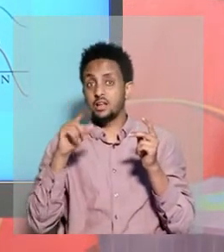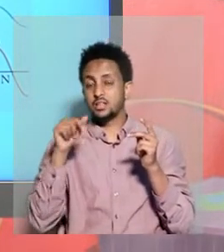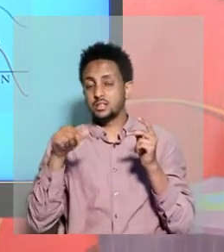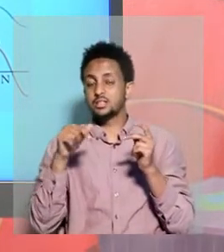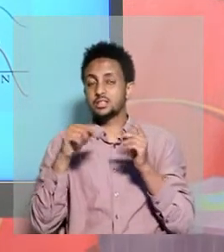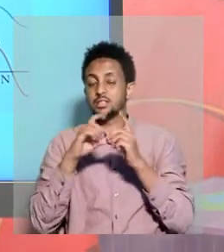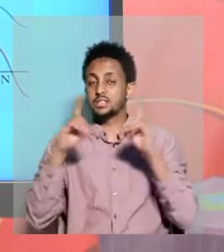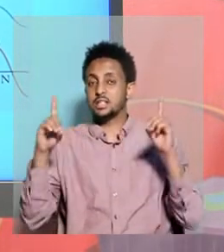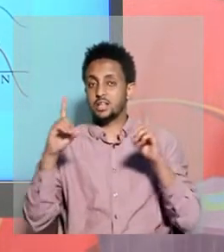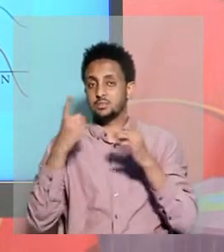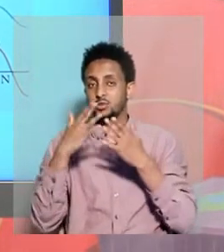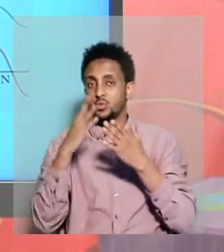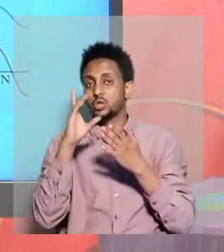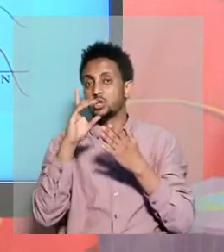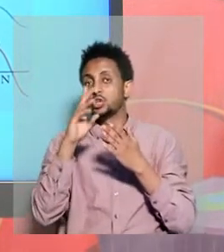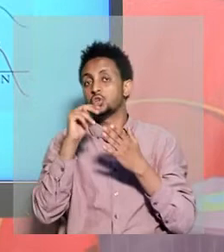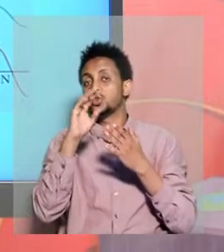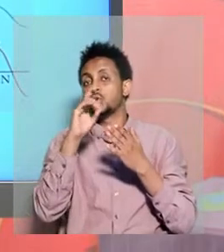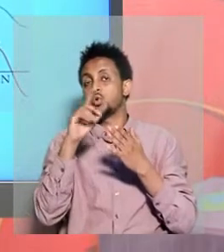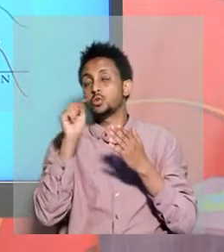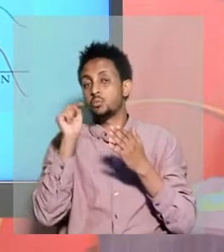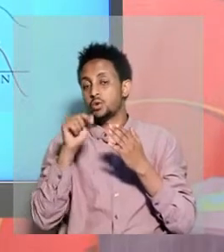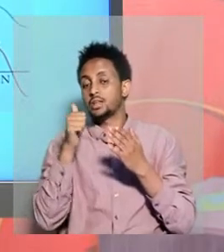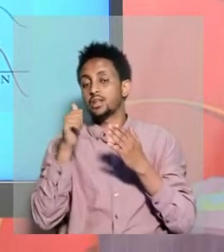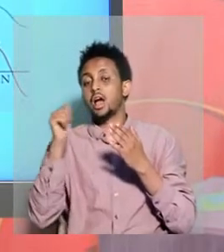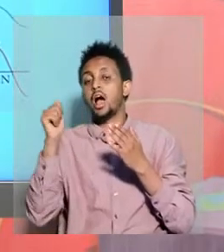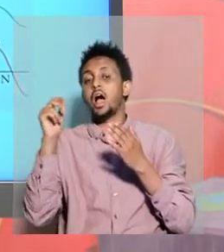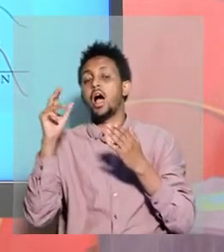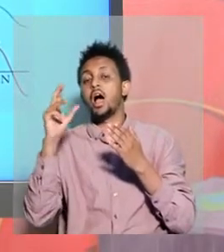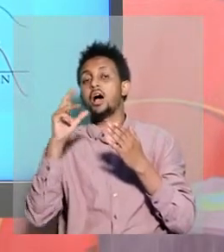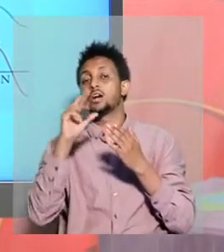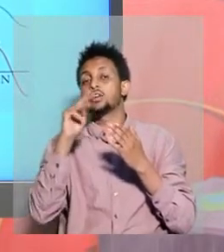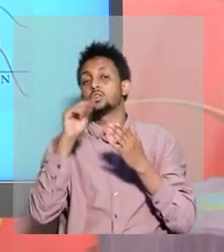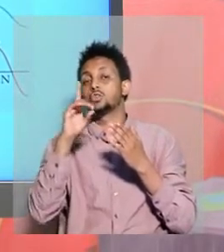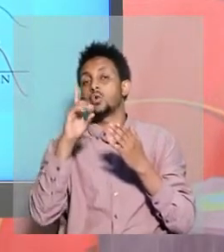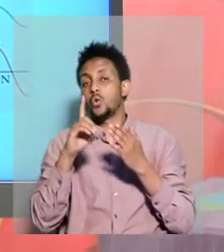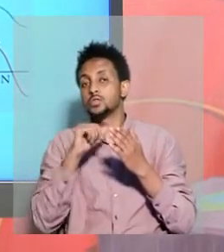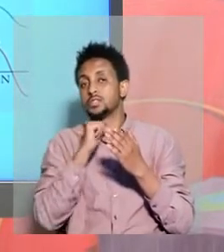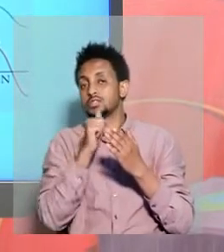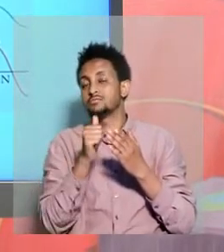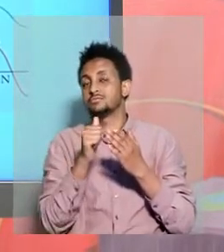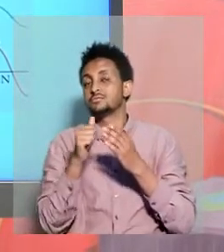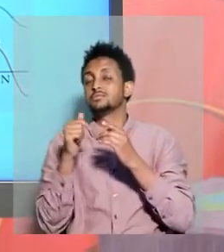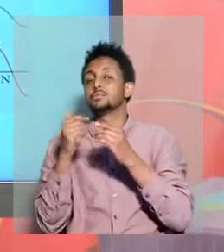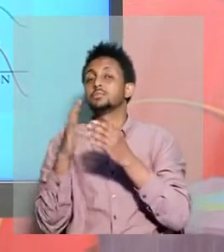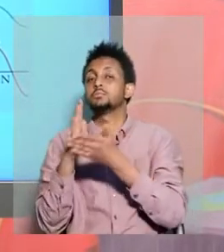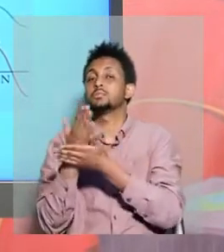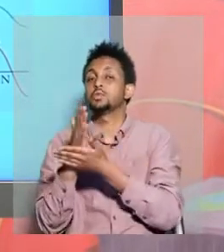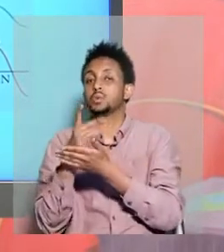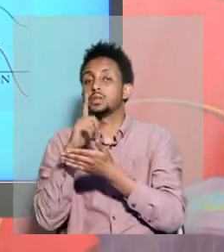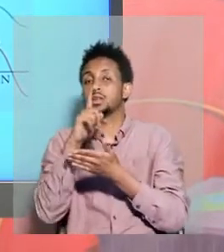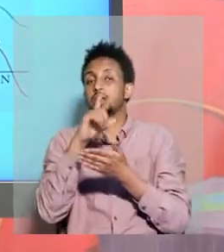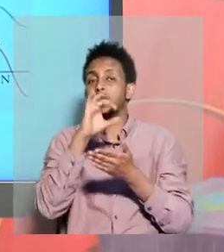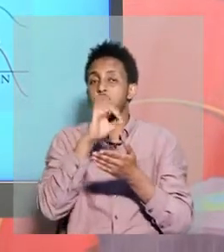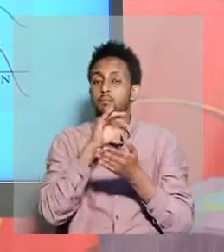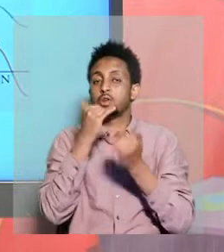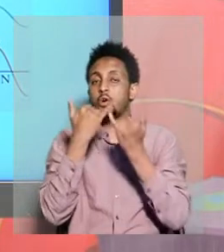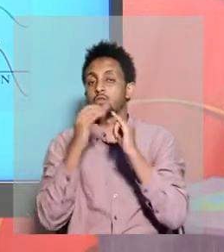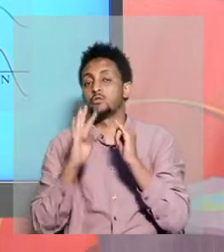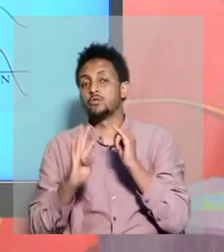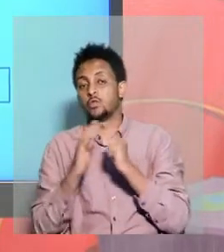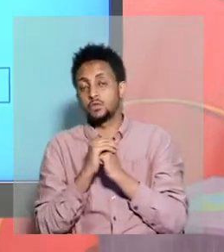the distance between node point and antinode is known to be lambda over